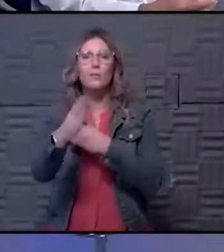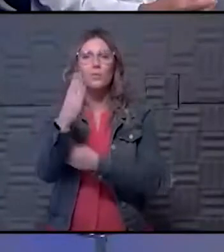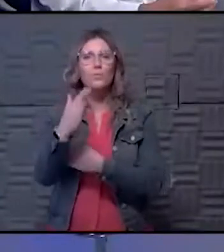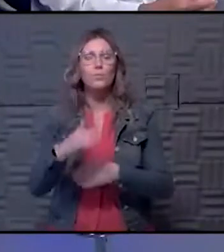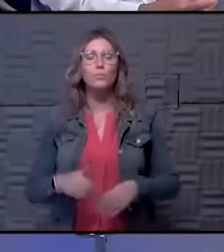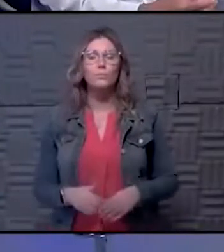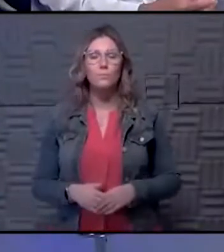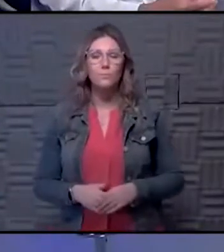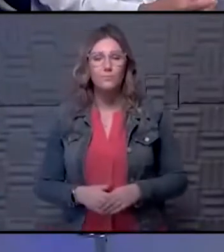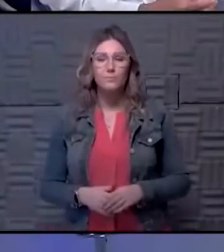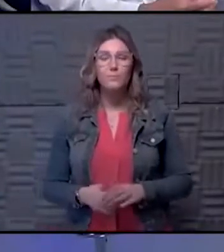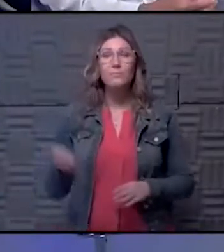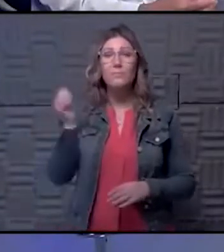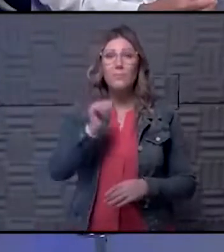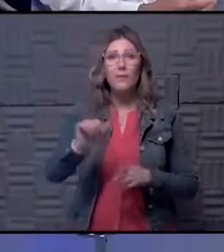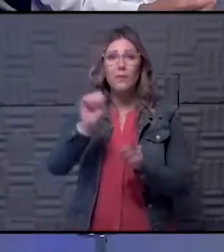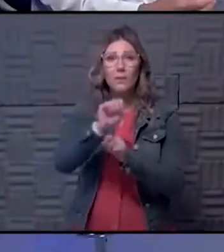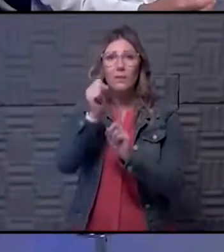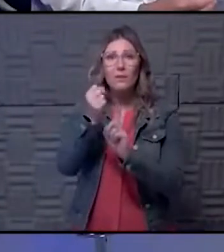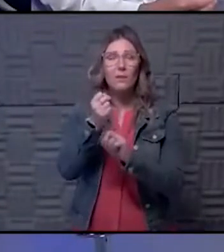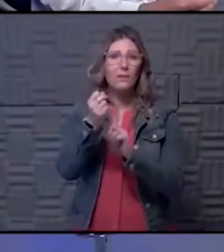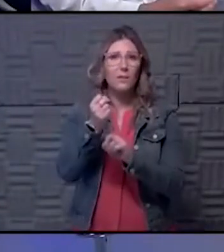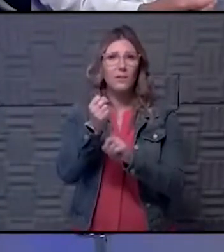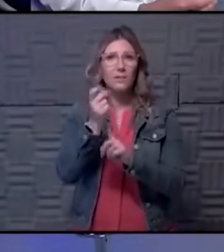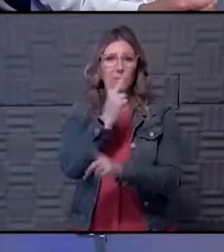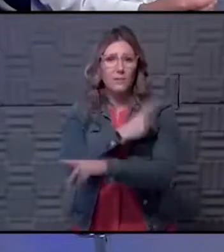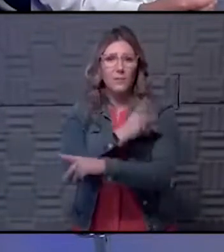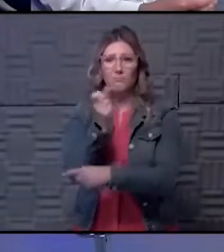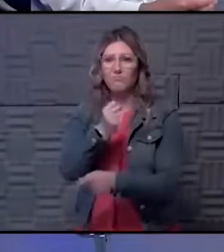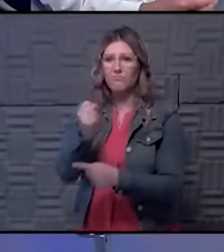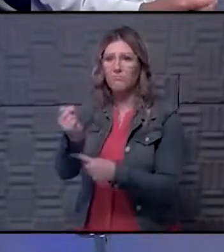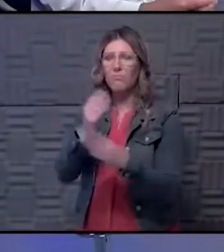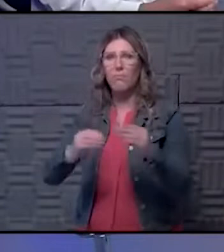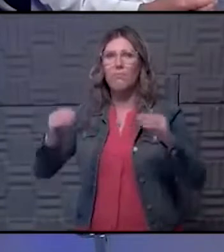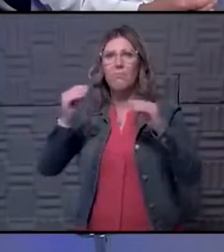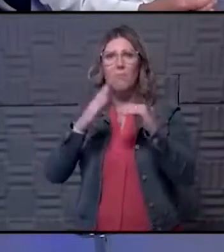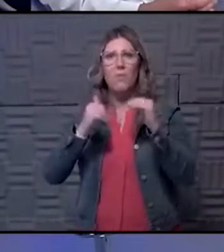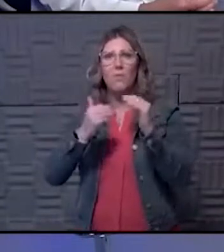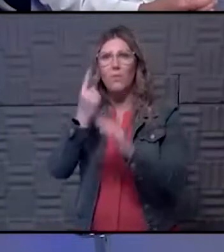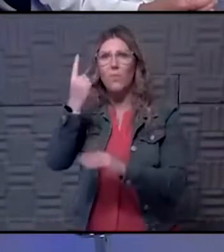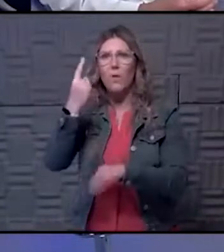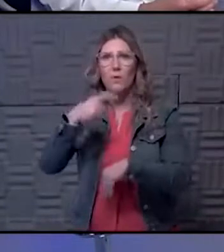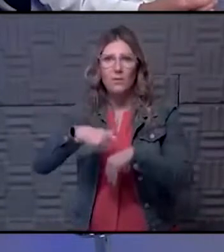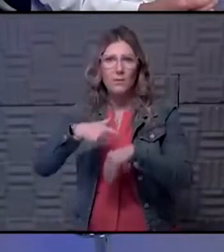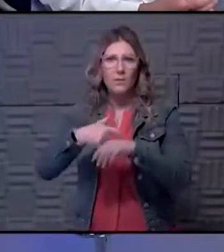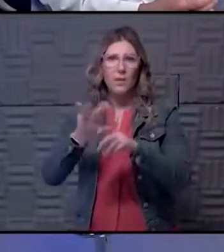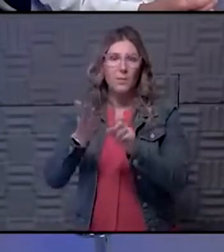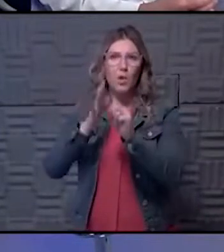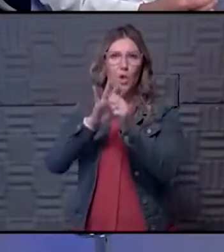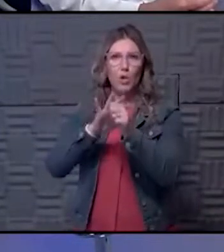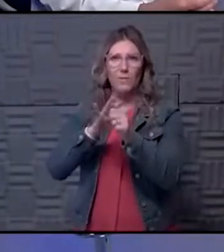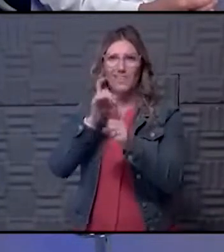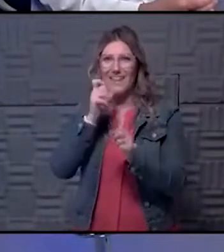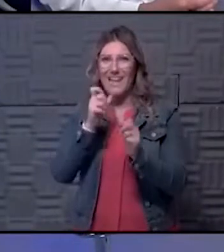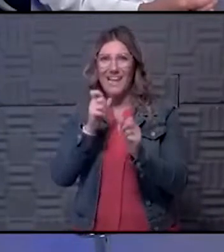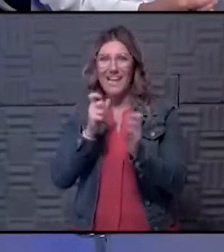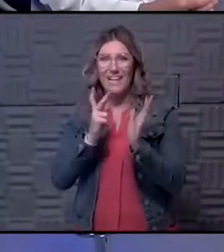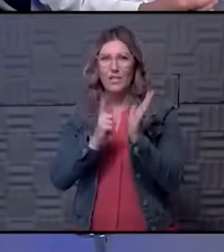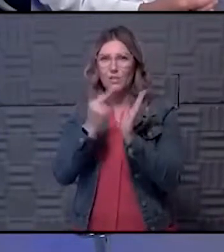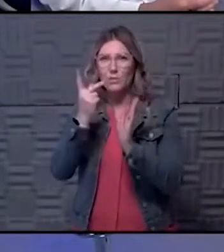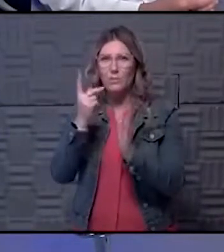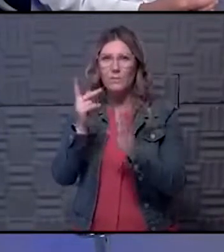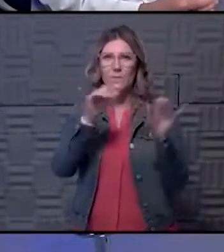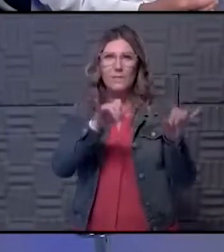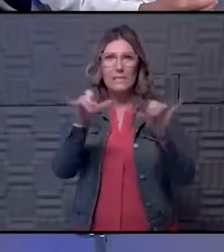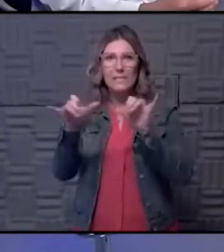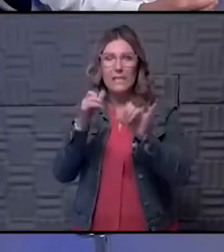any cases of patients being admitted for more than one episode of COVID infection? Not the same infection, not twice for the same infection,